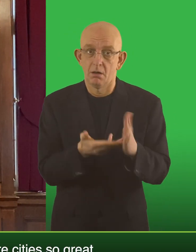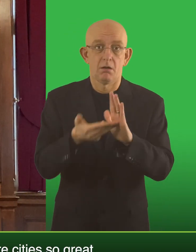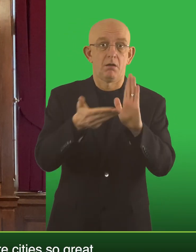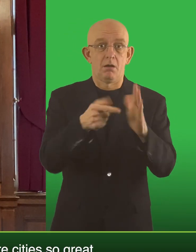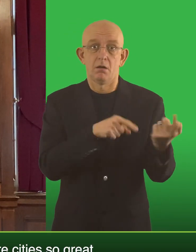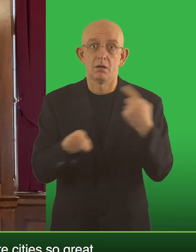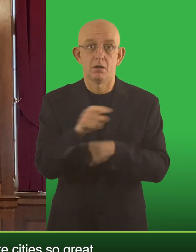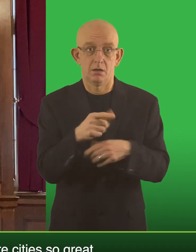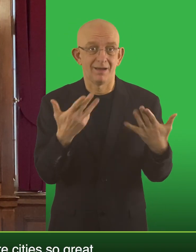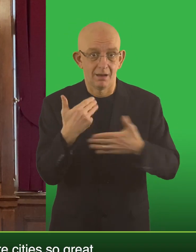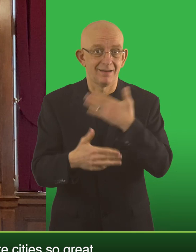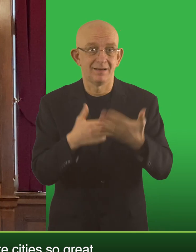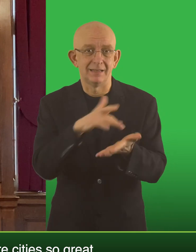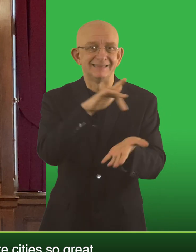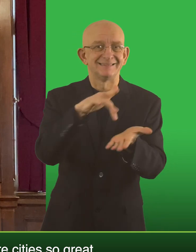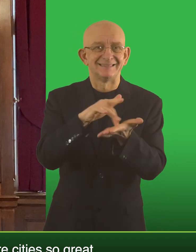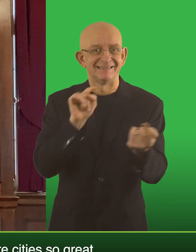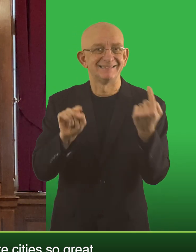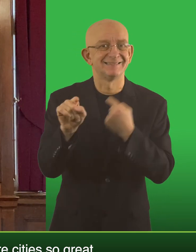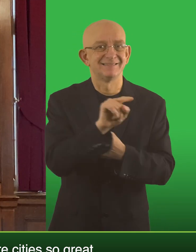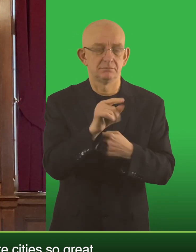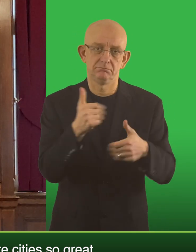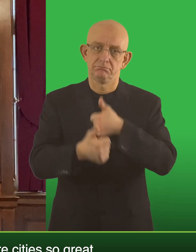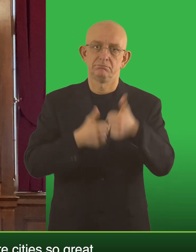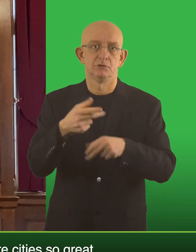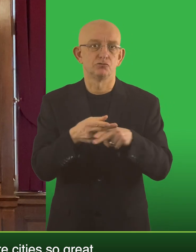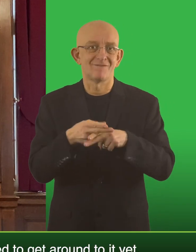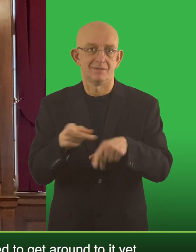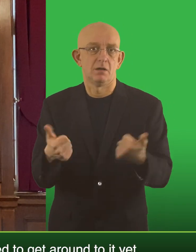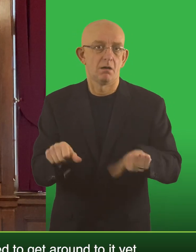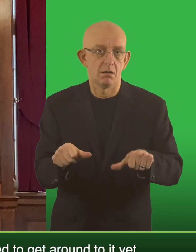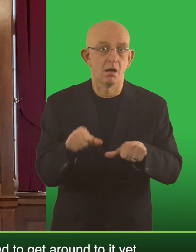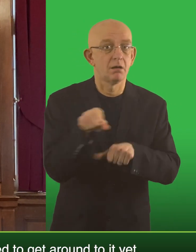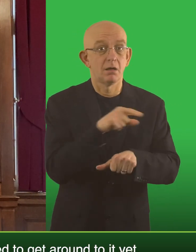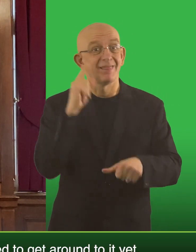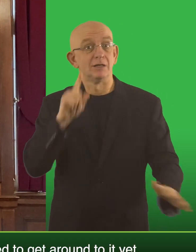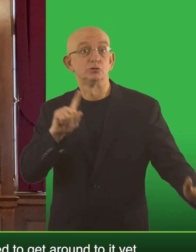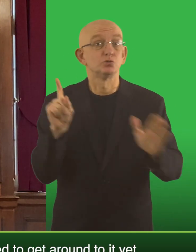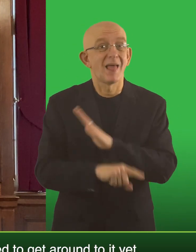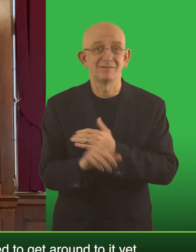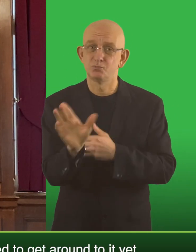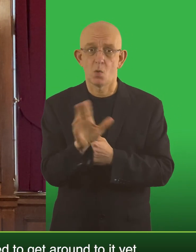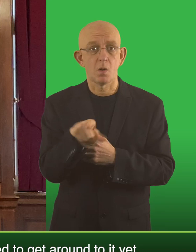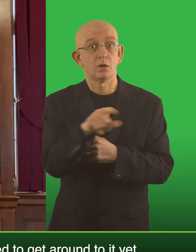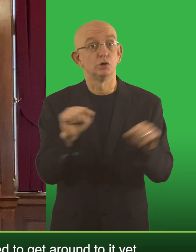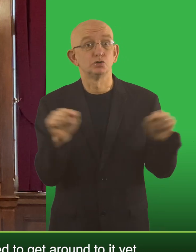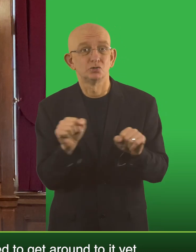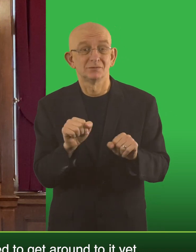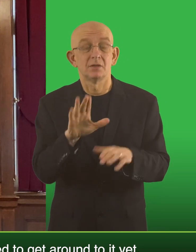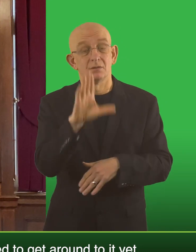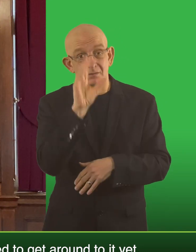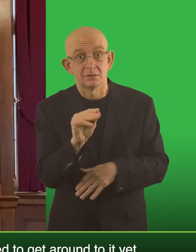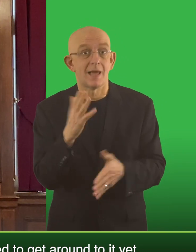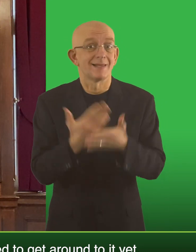vaccination, and we're still the leading of the core cities. So great, well done to Sheffield on that count. It is never too late. So if you've not managed to get around